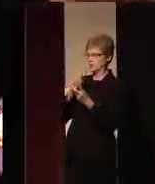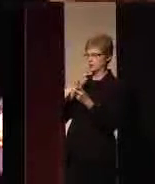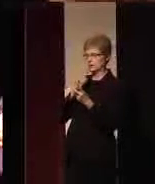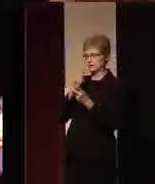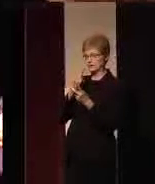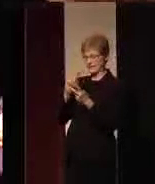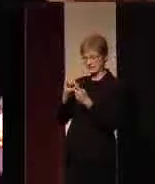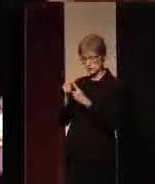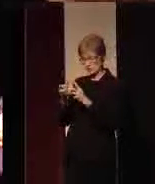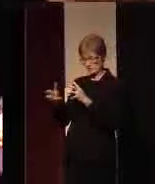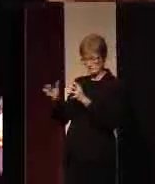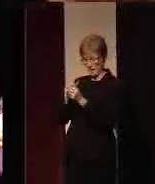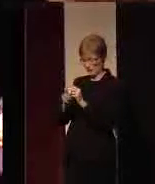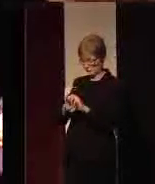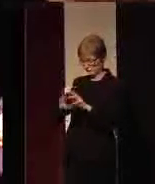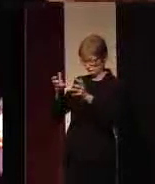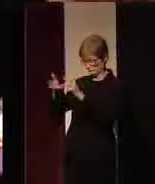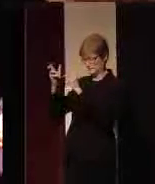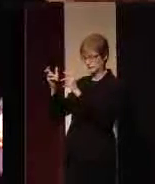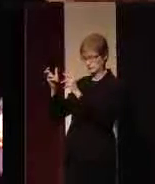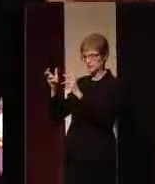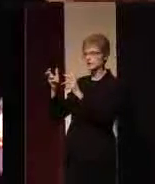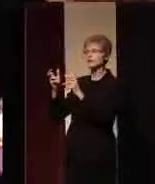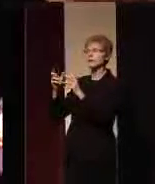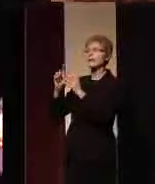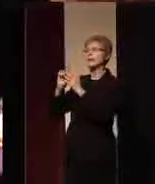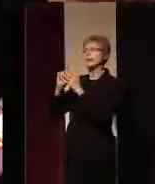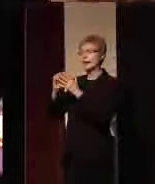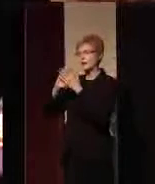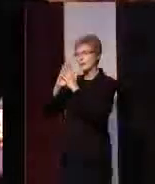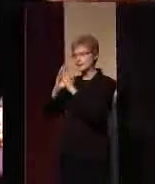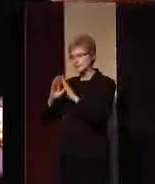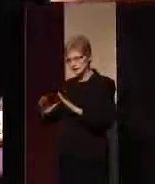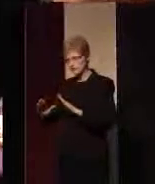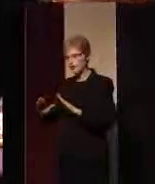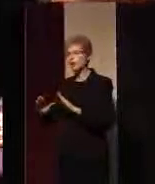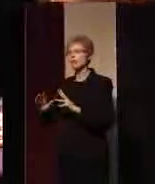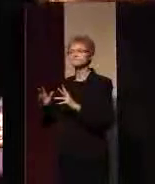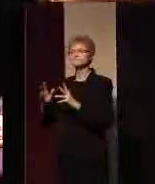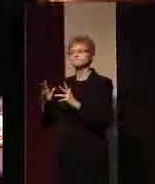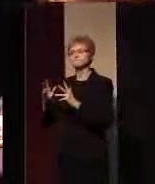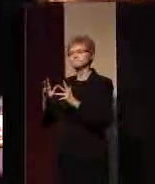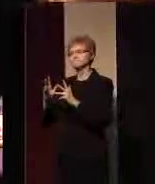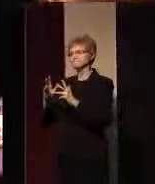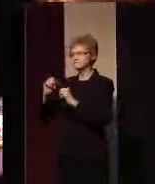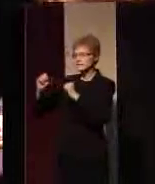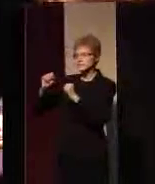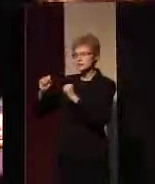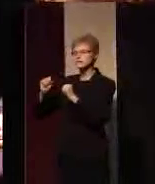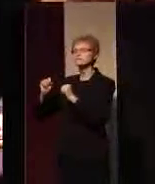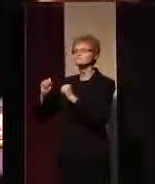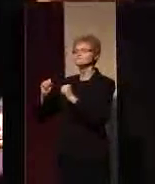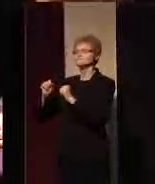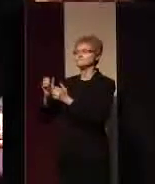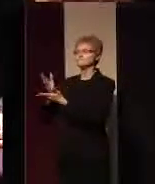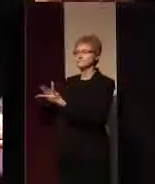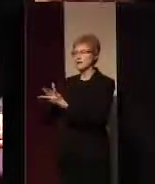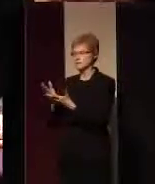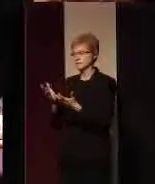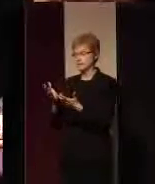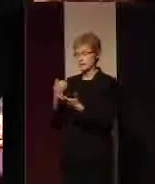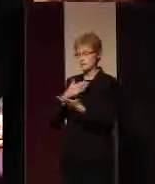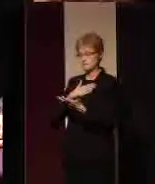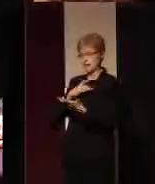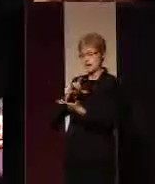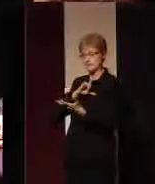situation to more. I was there throughout the peaceful demonstrations to where they shut it down. My department still remains active as part of the